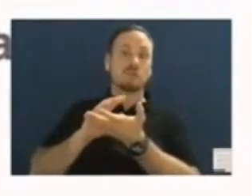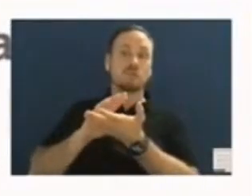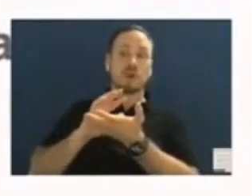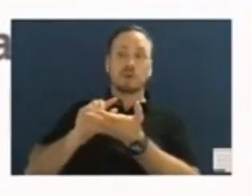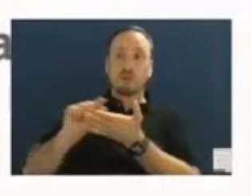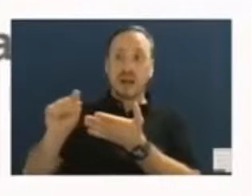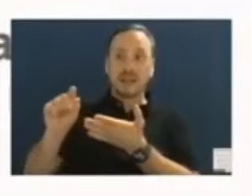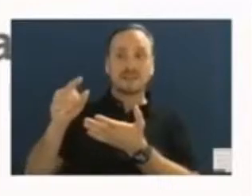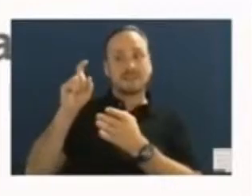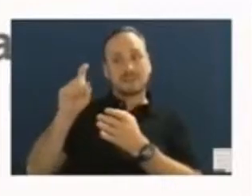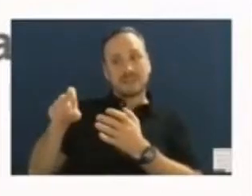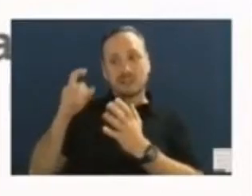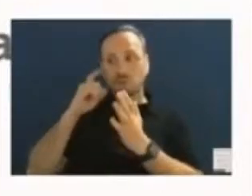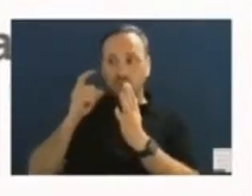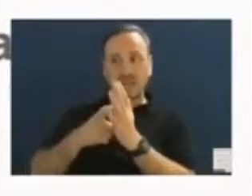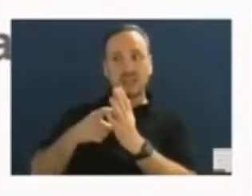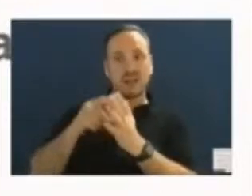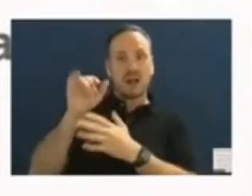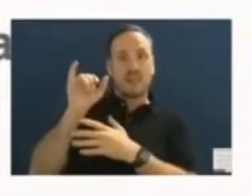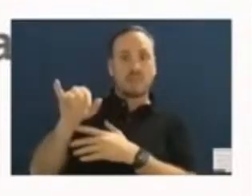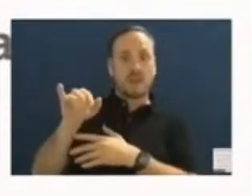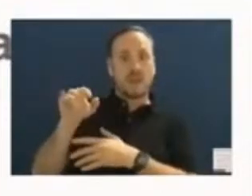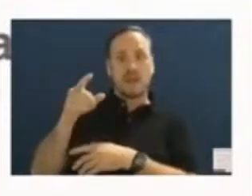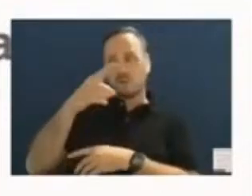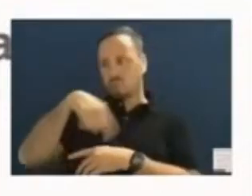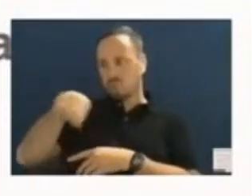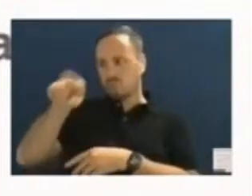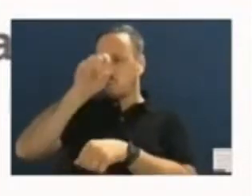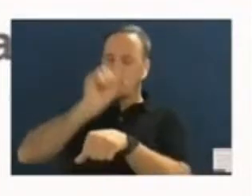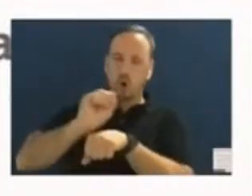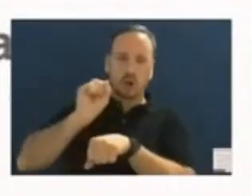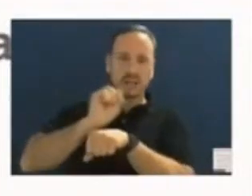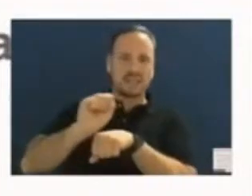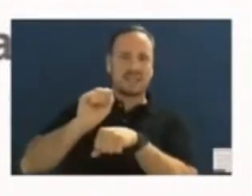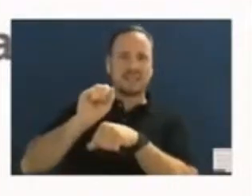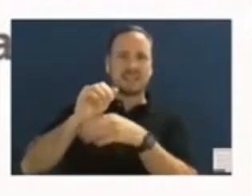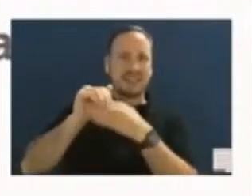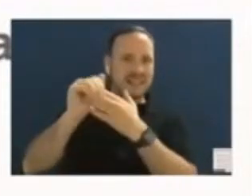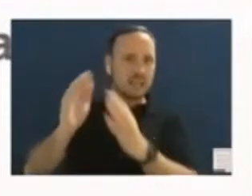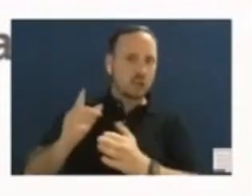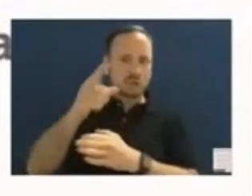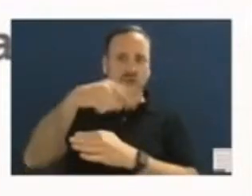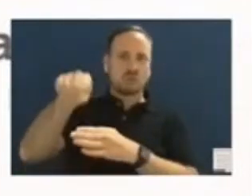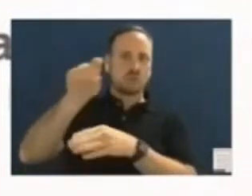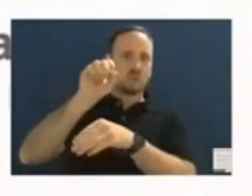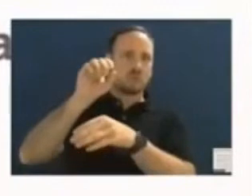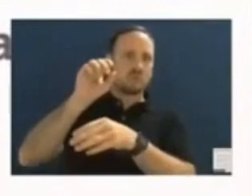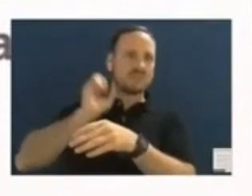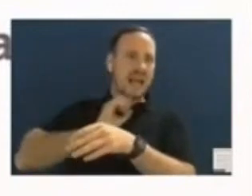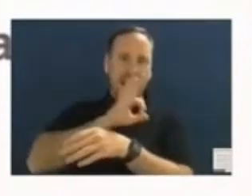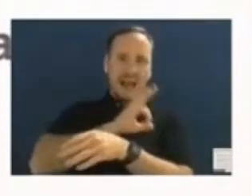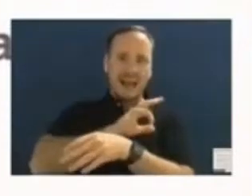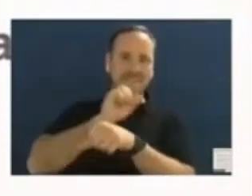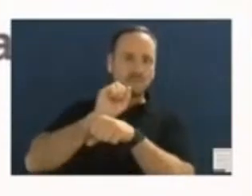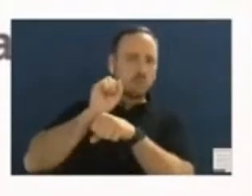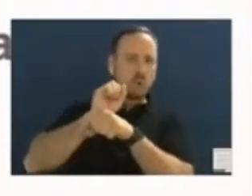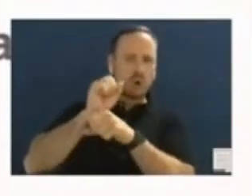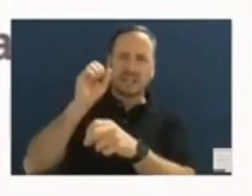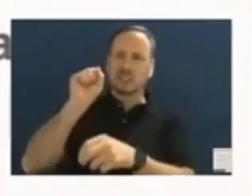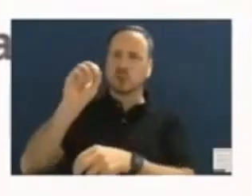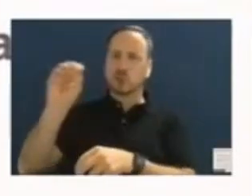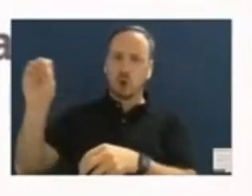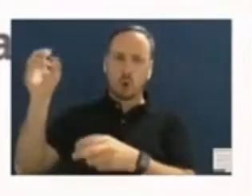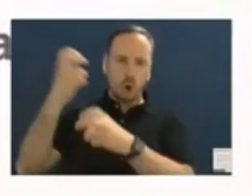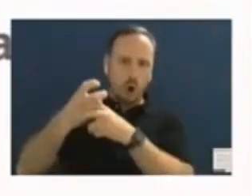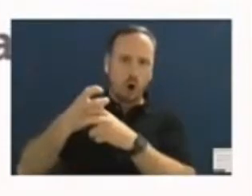of our school leaders who are working absolutely around the clock to try to identify how to connect with students where they didn't have the pleasure or